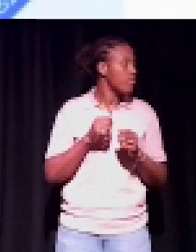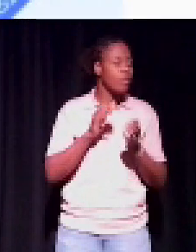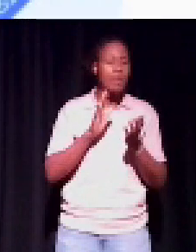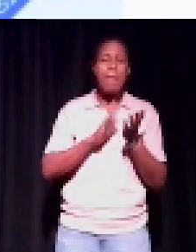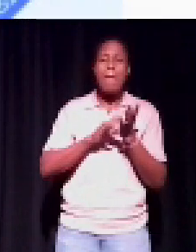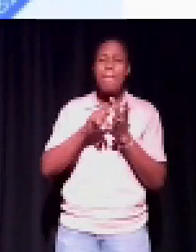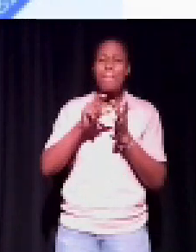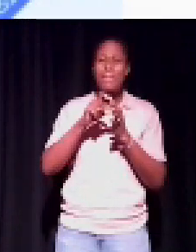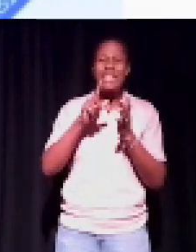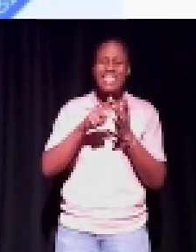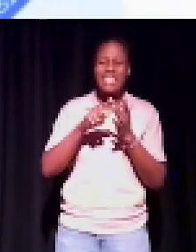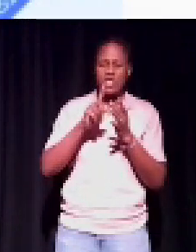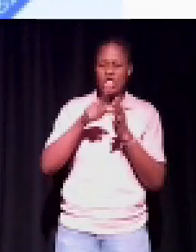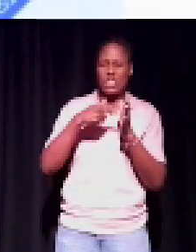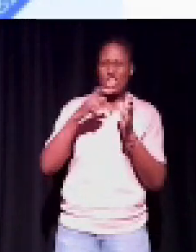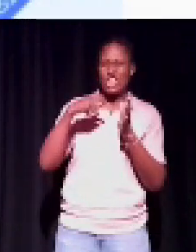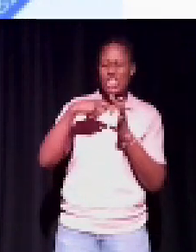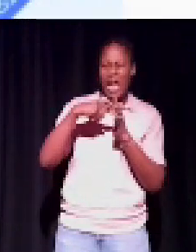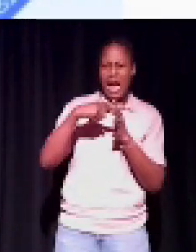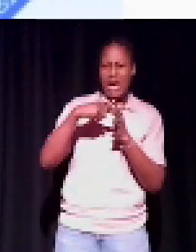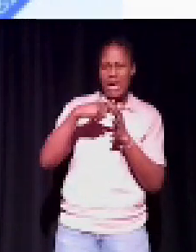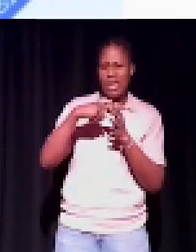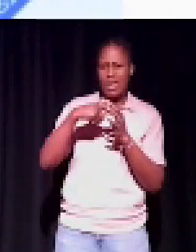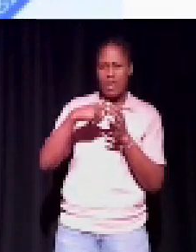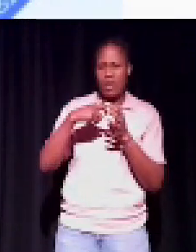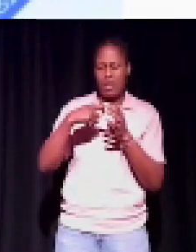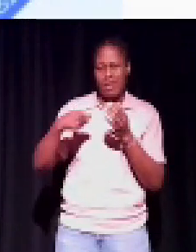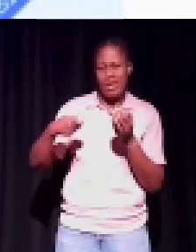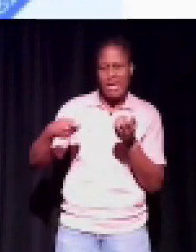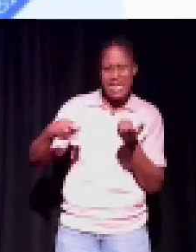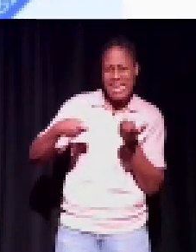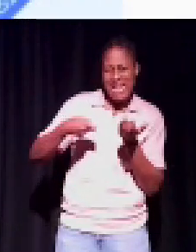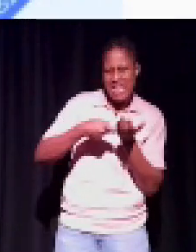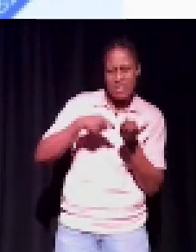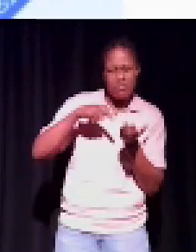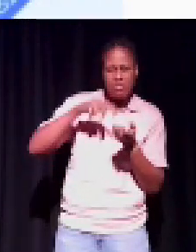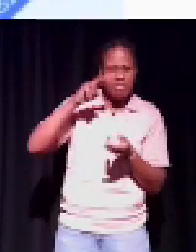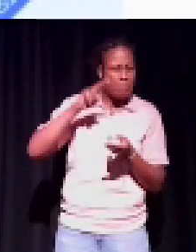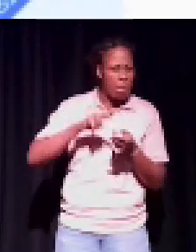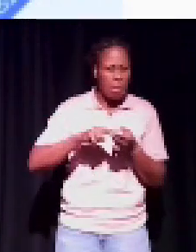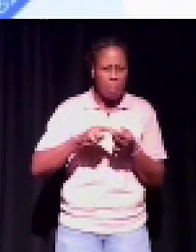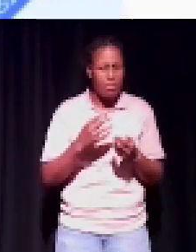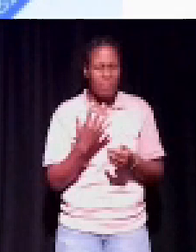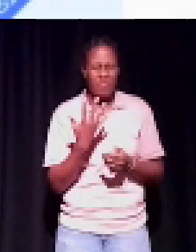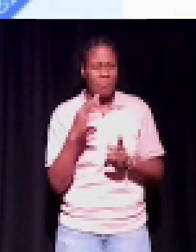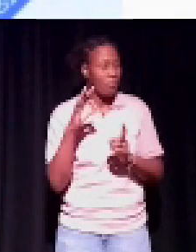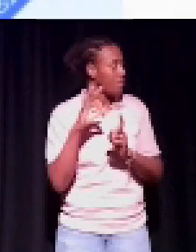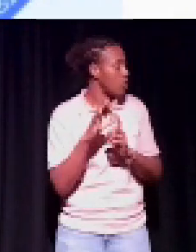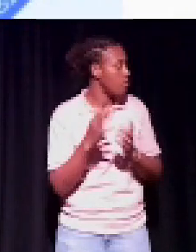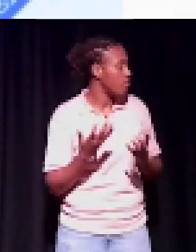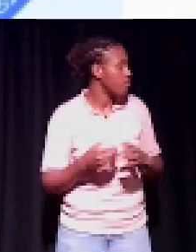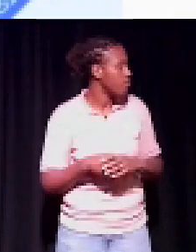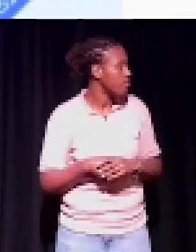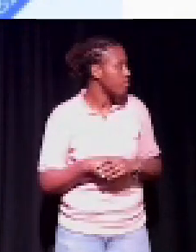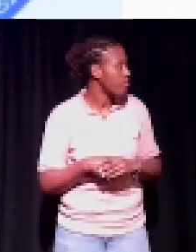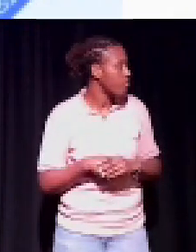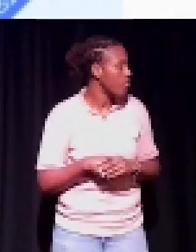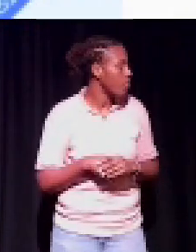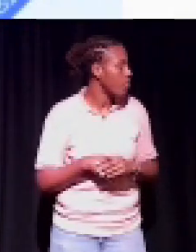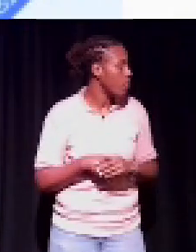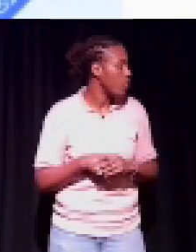are, you know, pennies. They're 5p each or something like that. So for that cost, we can make